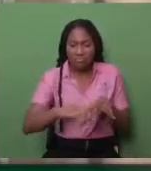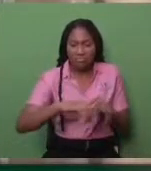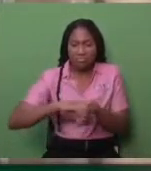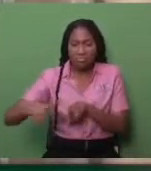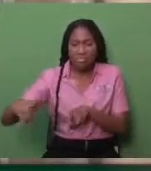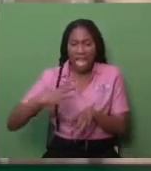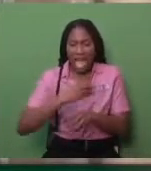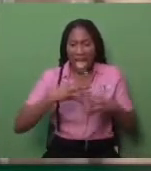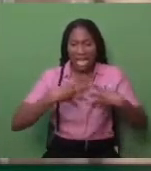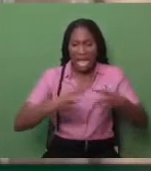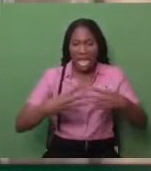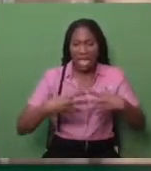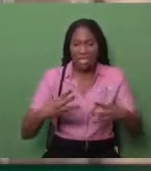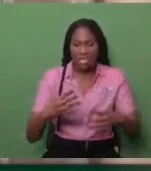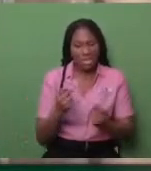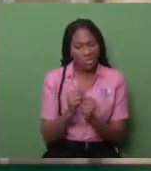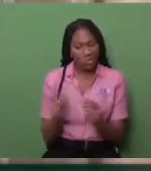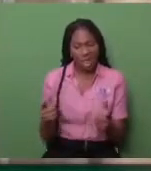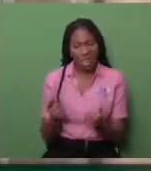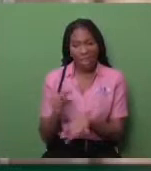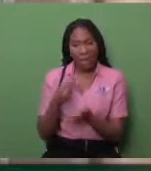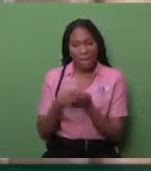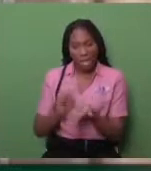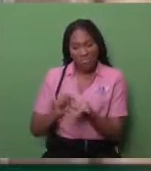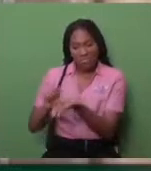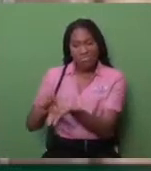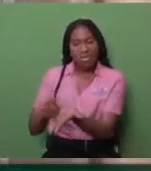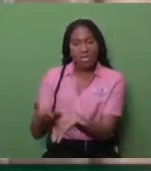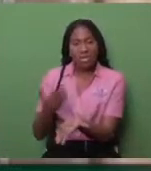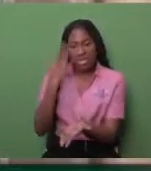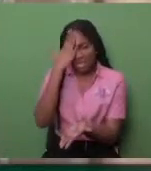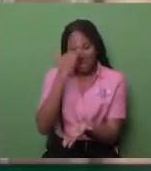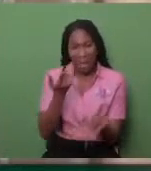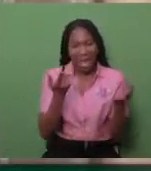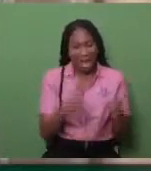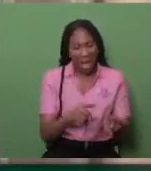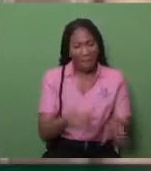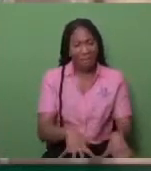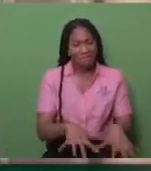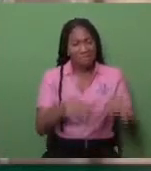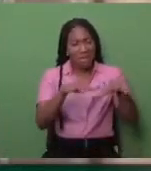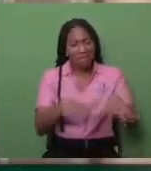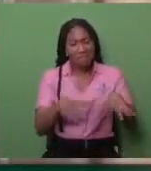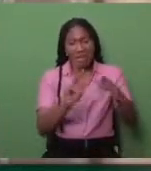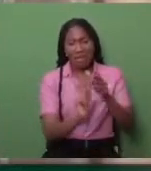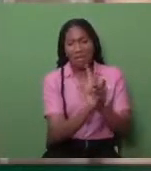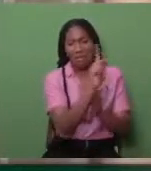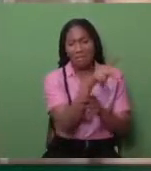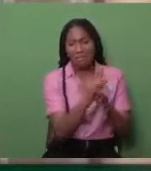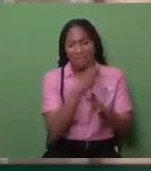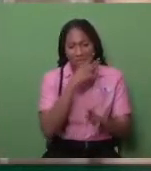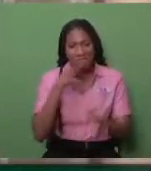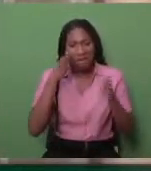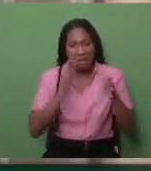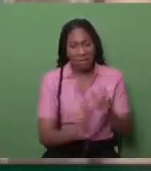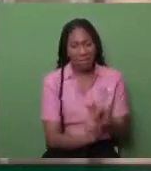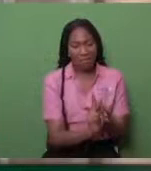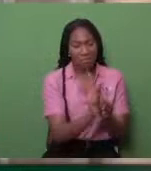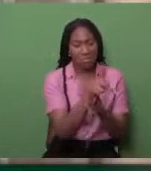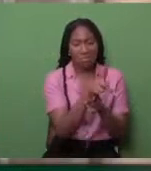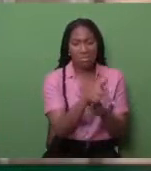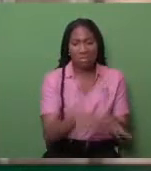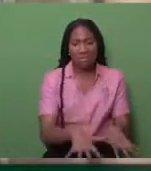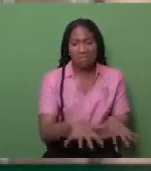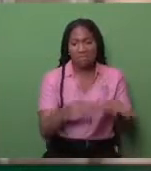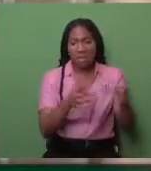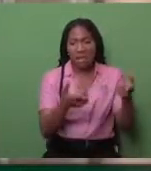massive flooding in agricultural areas throughout the country. In fiscal 21, Minister of Works and Transport,